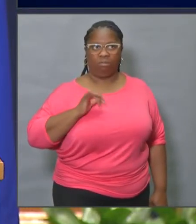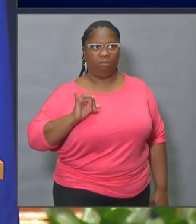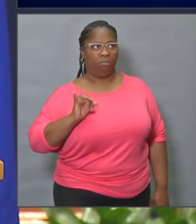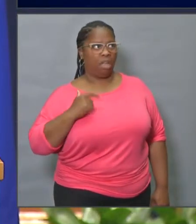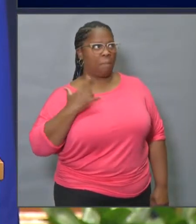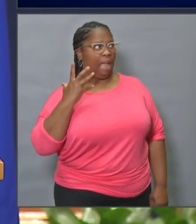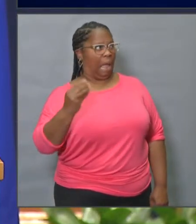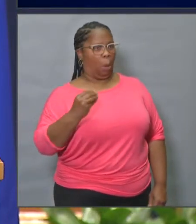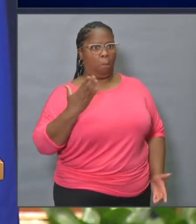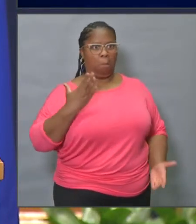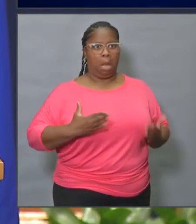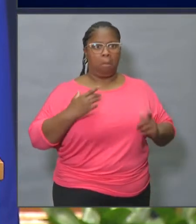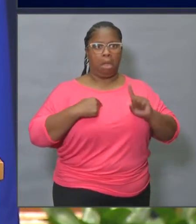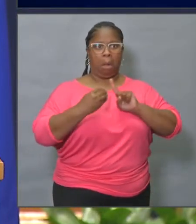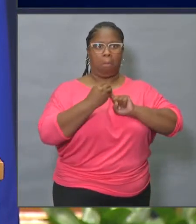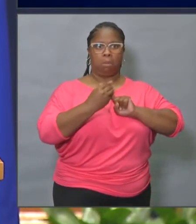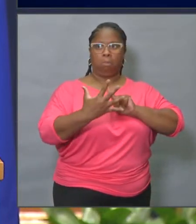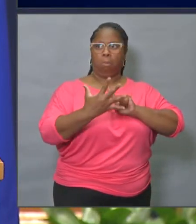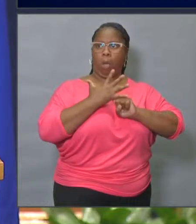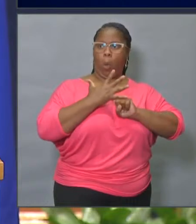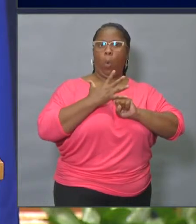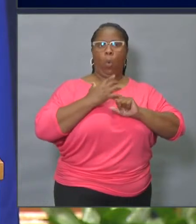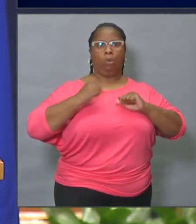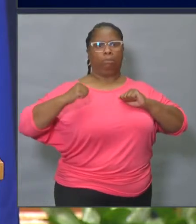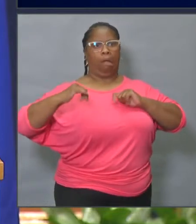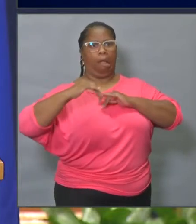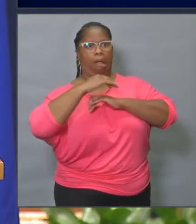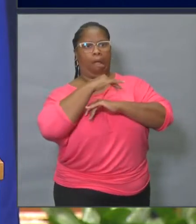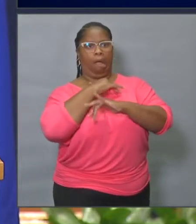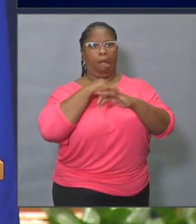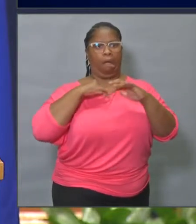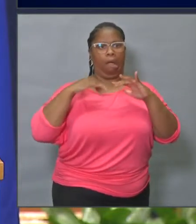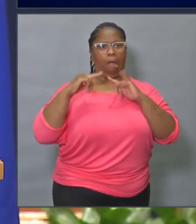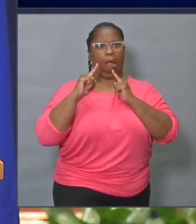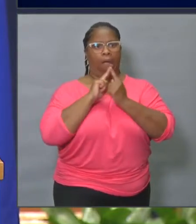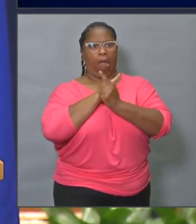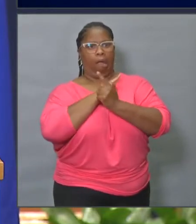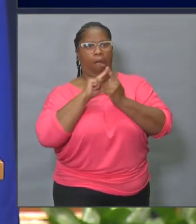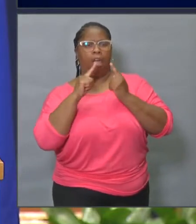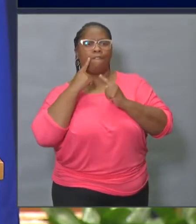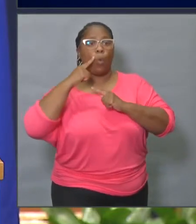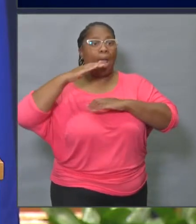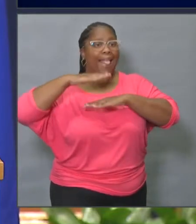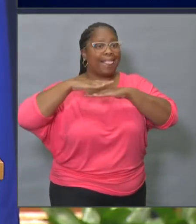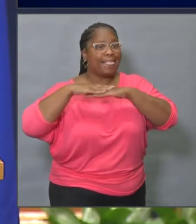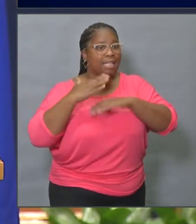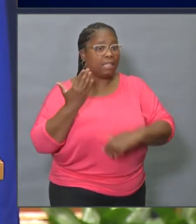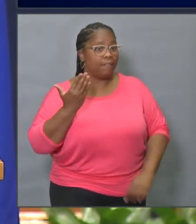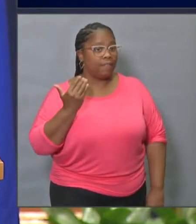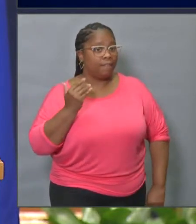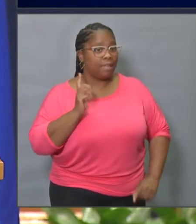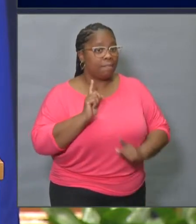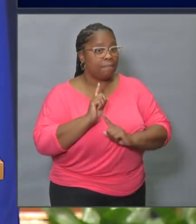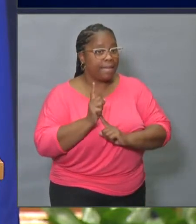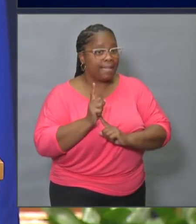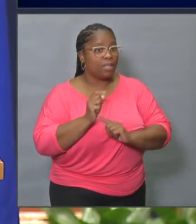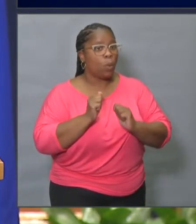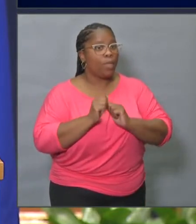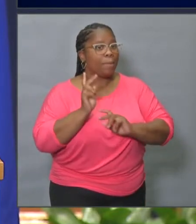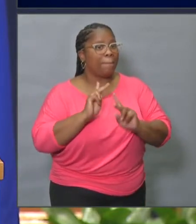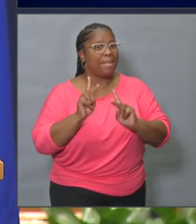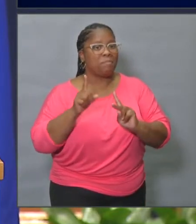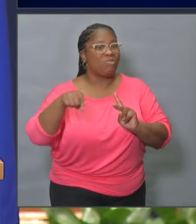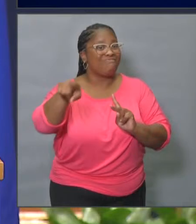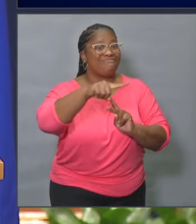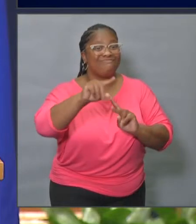you're out and you're in large crowds because you were in close contact for at least 15 minutes with people who were not wearing